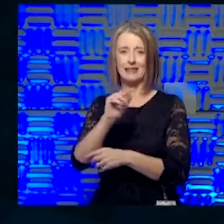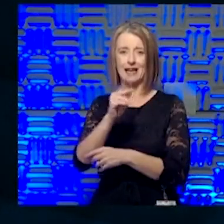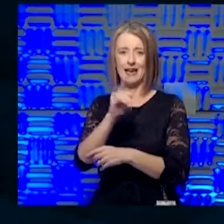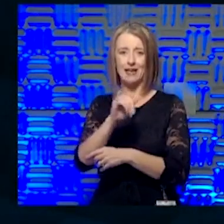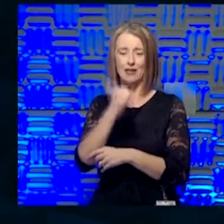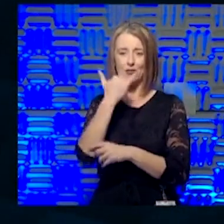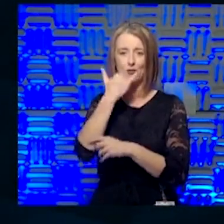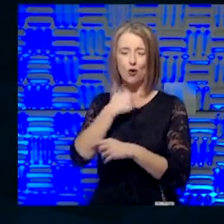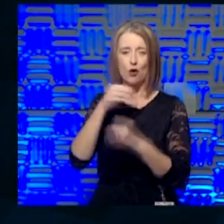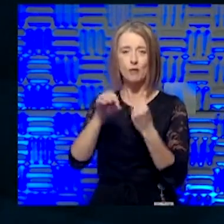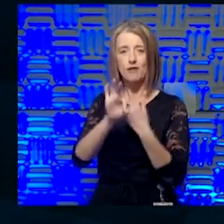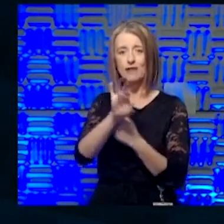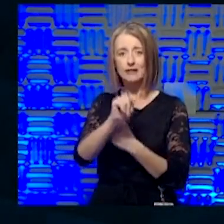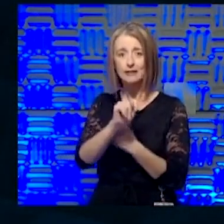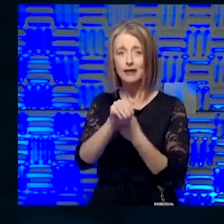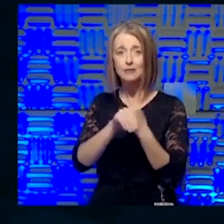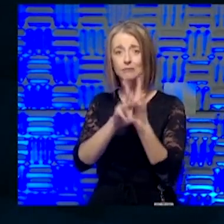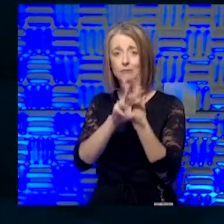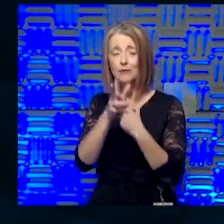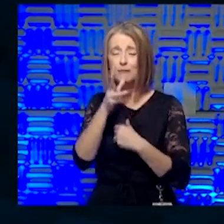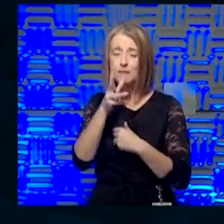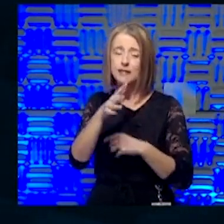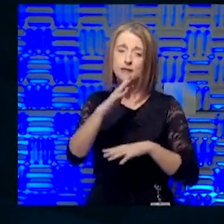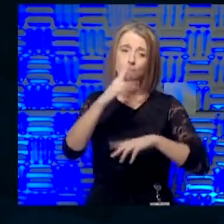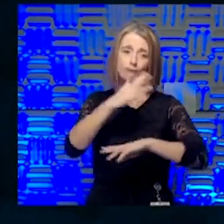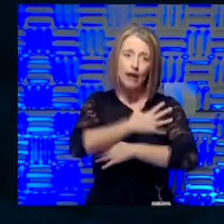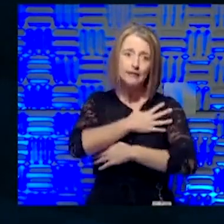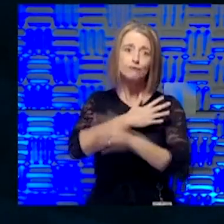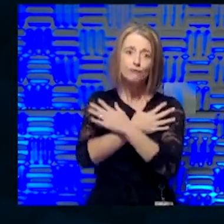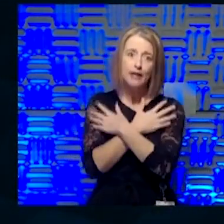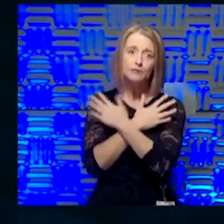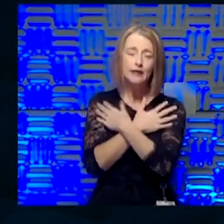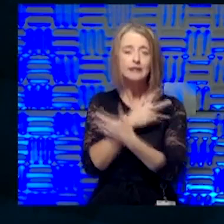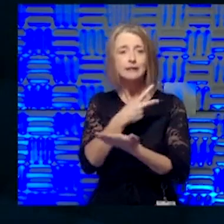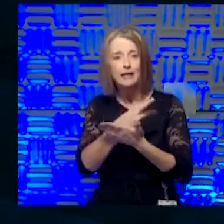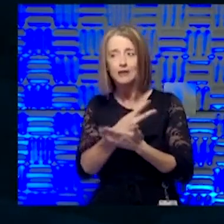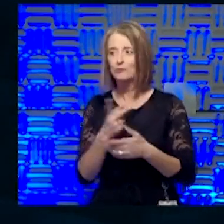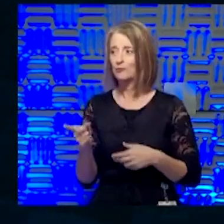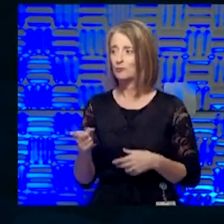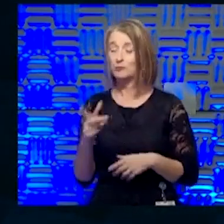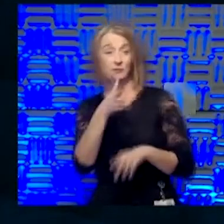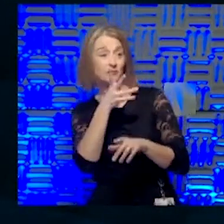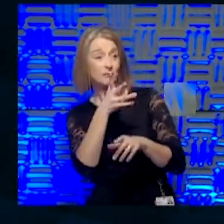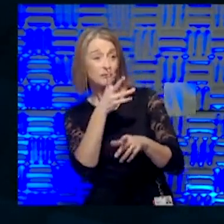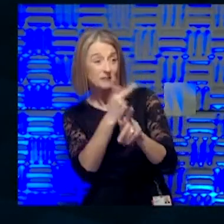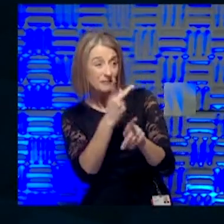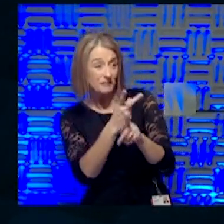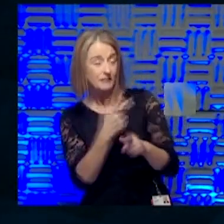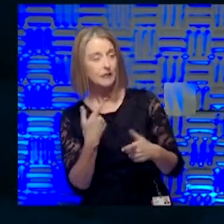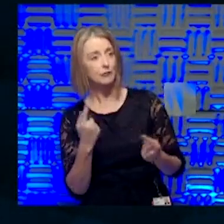me, FaceTime me, Mama, lay down, you know. So Carry your mom there.